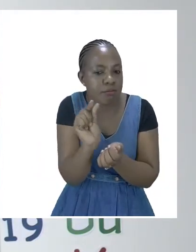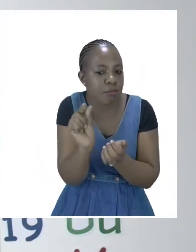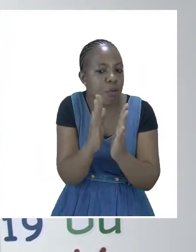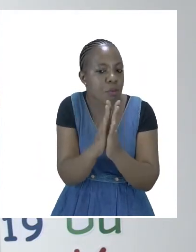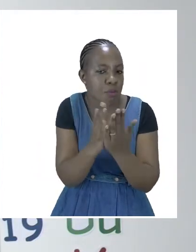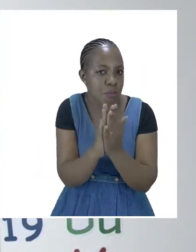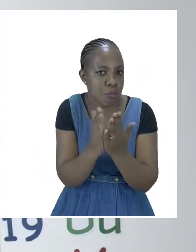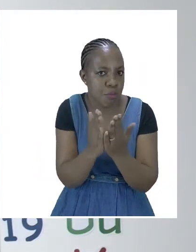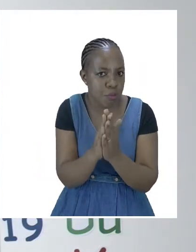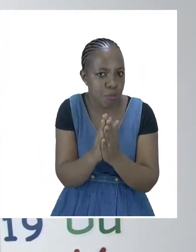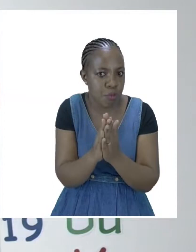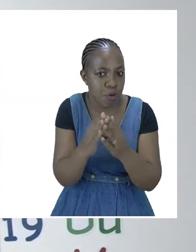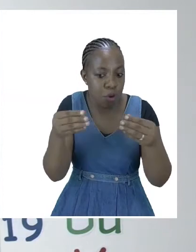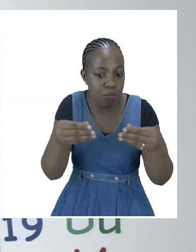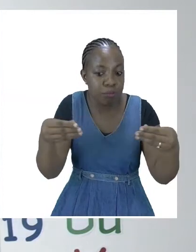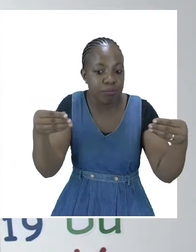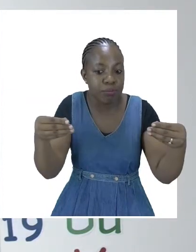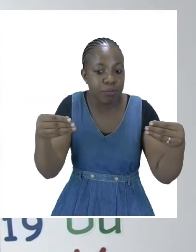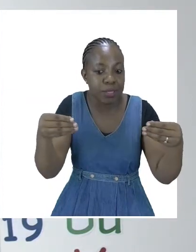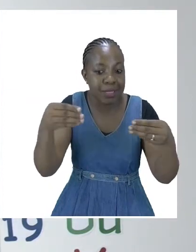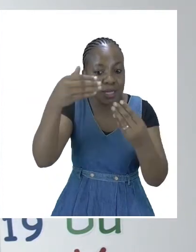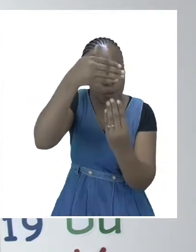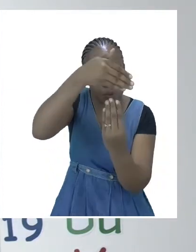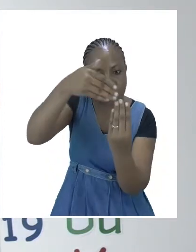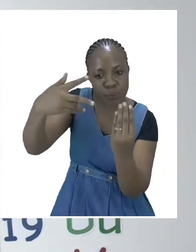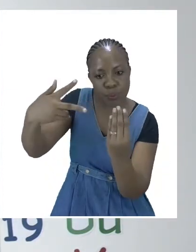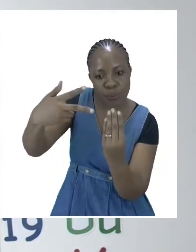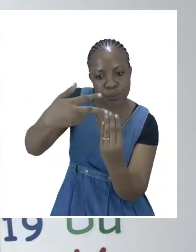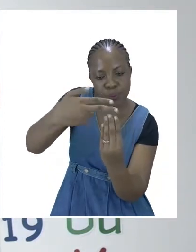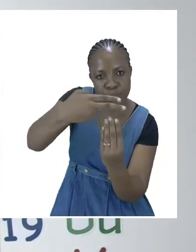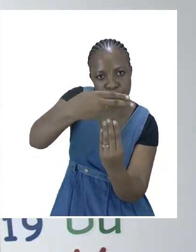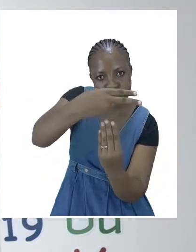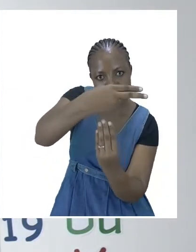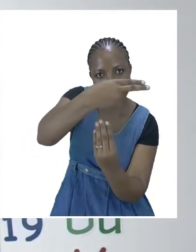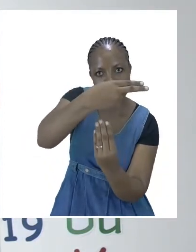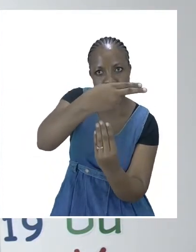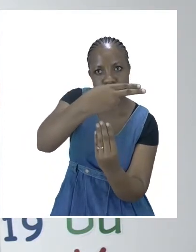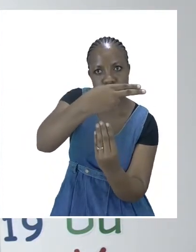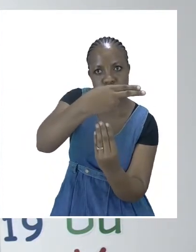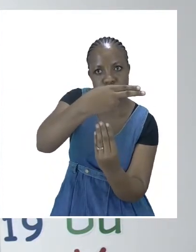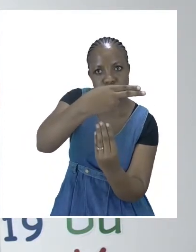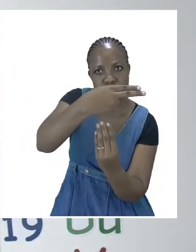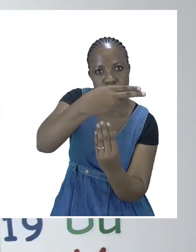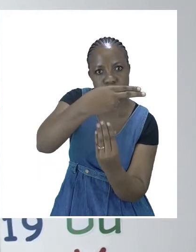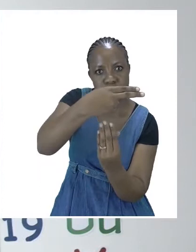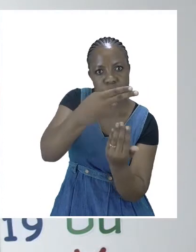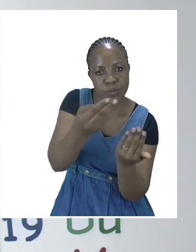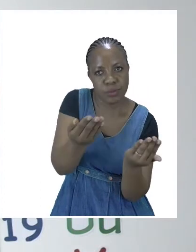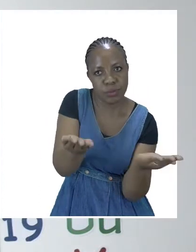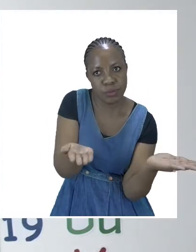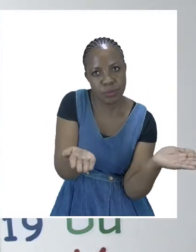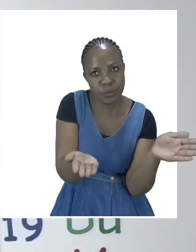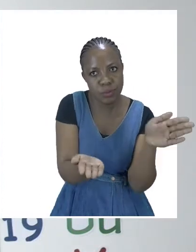booklet. Please cut the top of the lesson booklet with a pair of scissors and fold